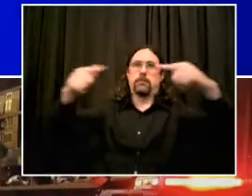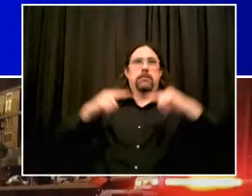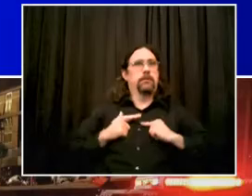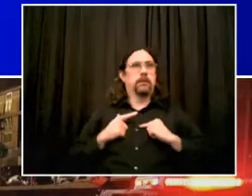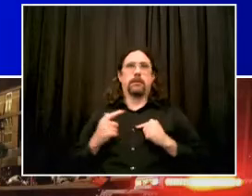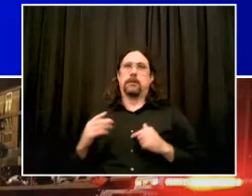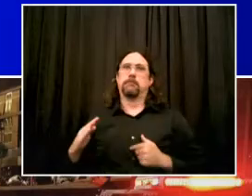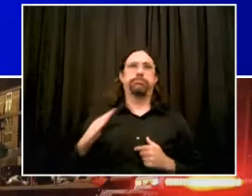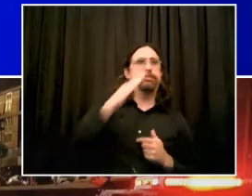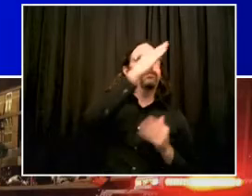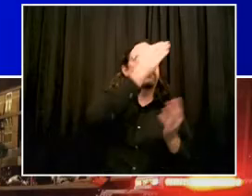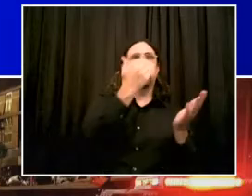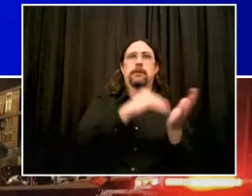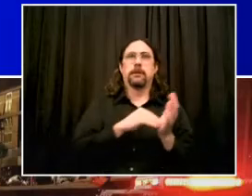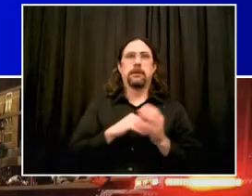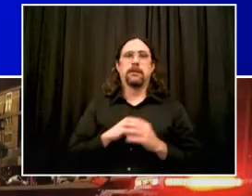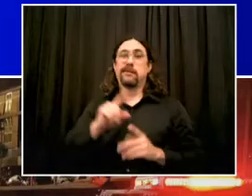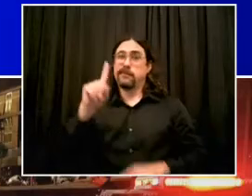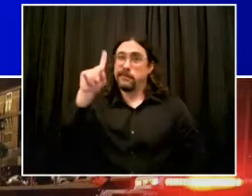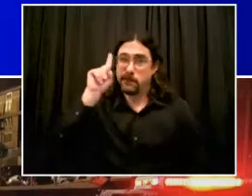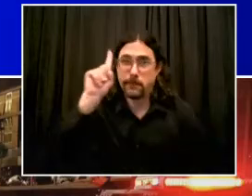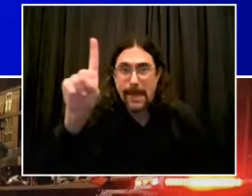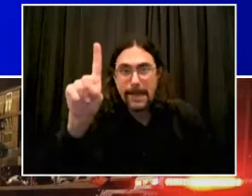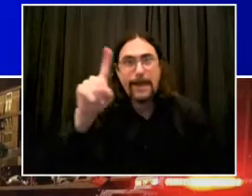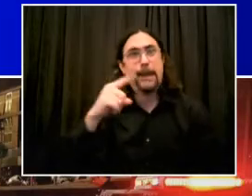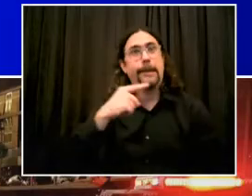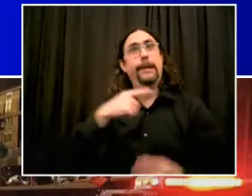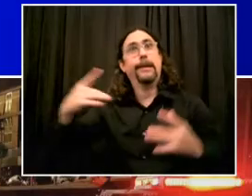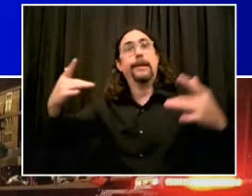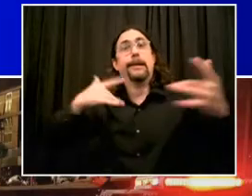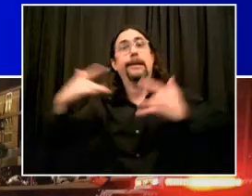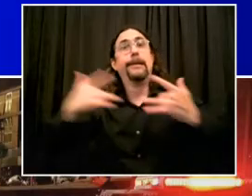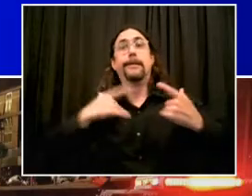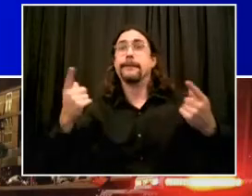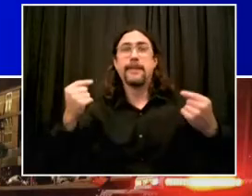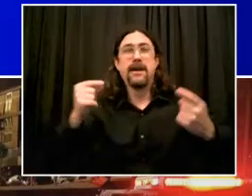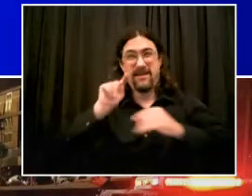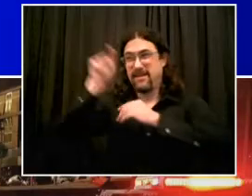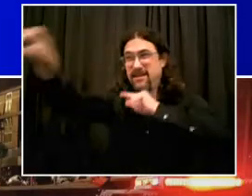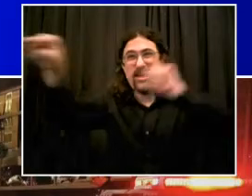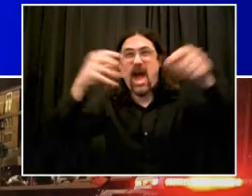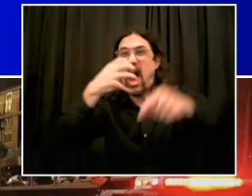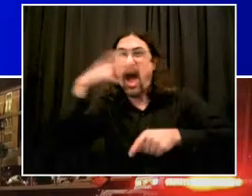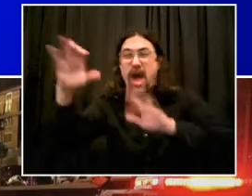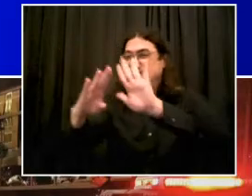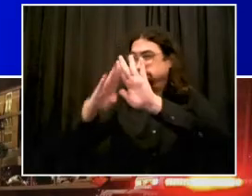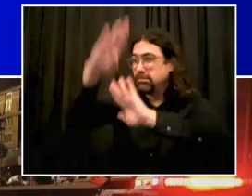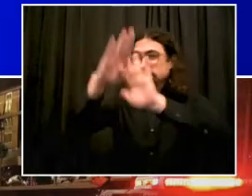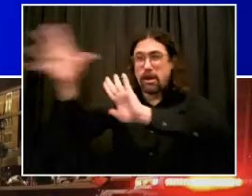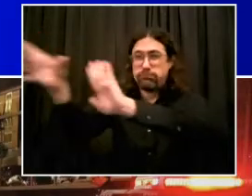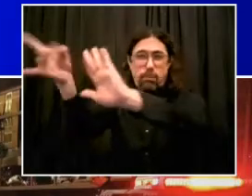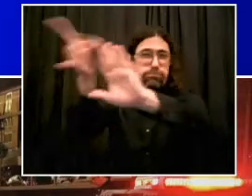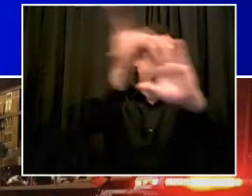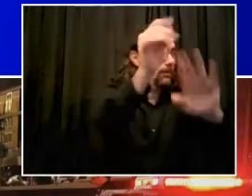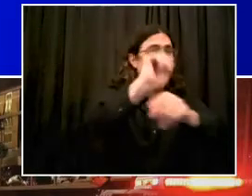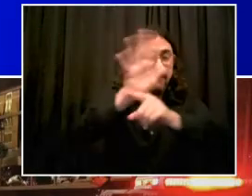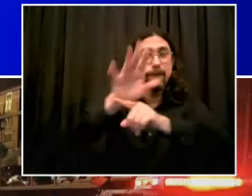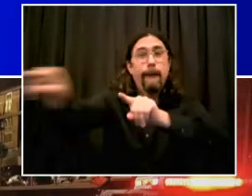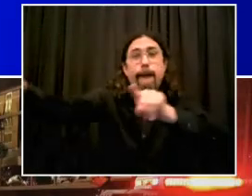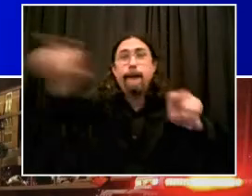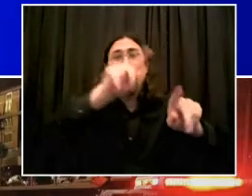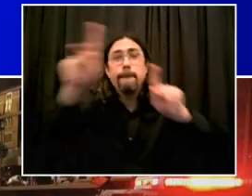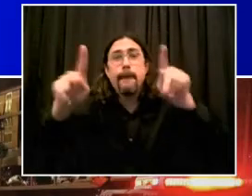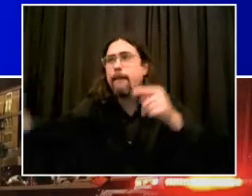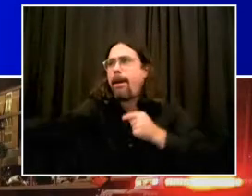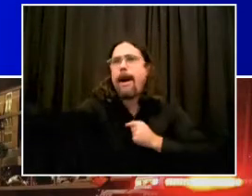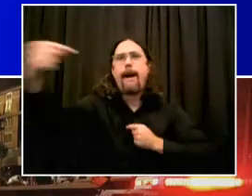clearer why it is so important that there are clear rules in place for folks traveling in, or folks who have gone